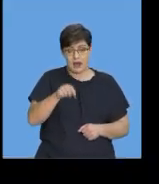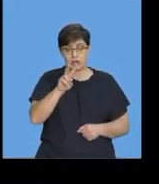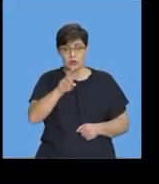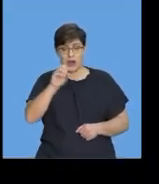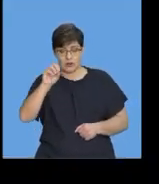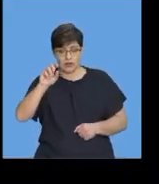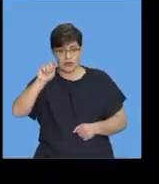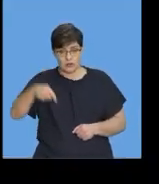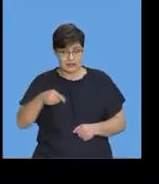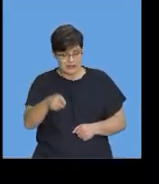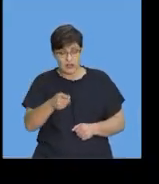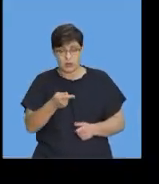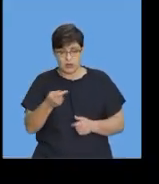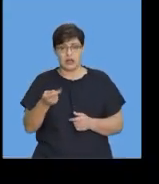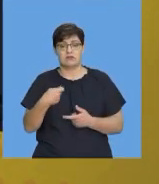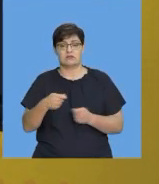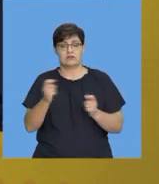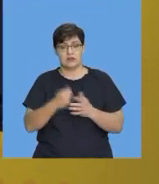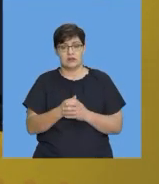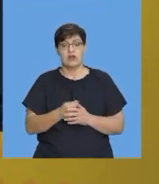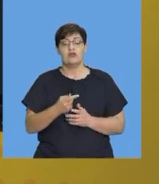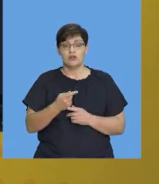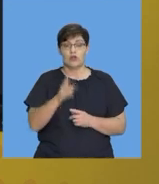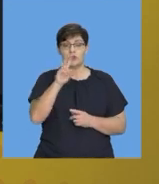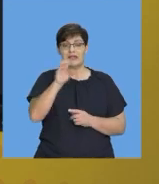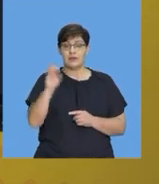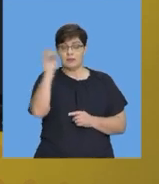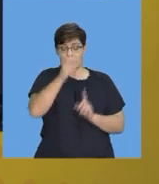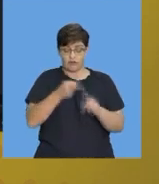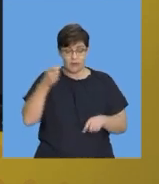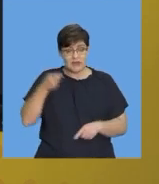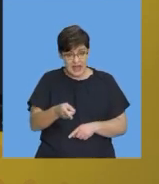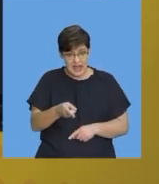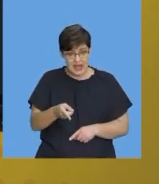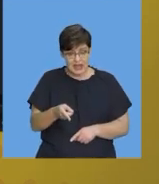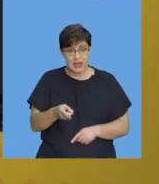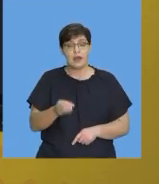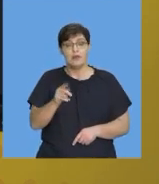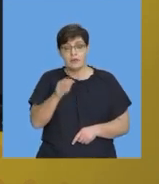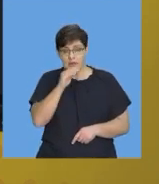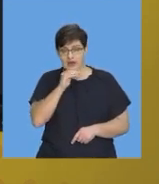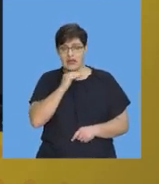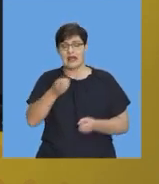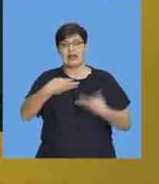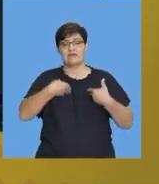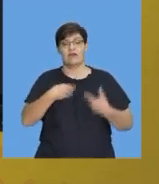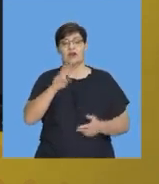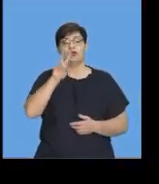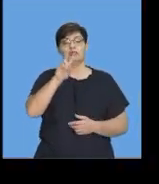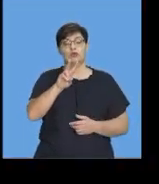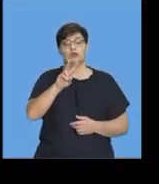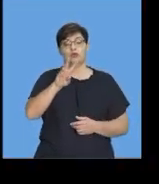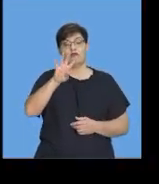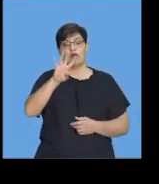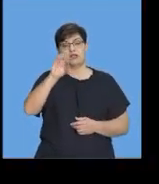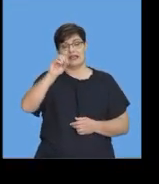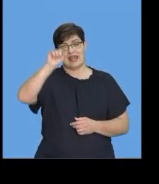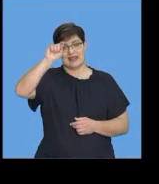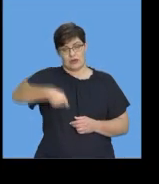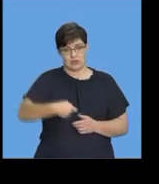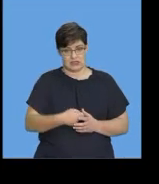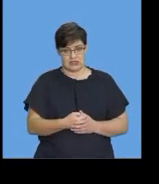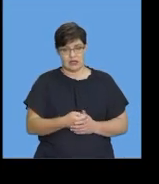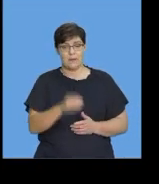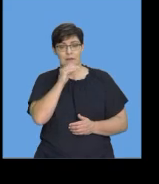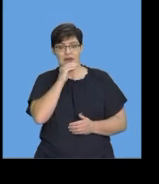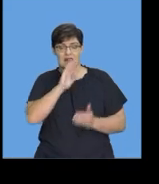1,200,000. Therefore, 20% of 1,200,000 will give you your 240,000, which is